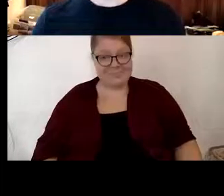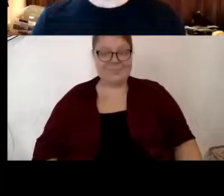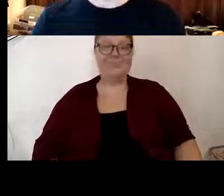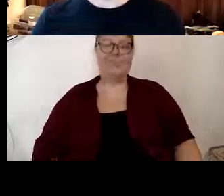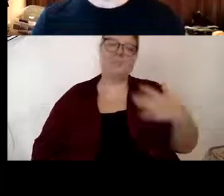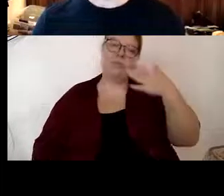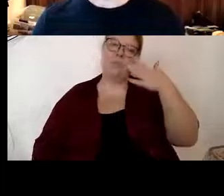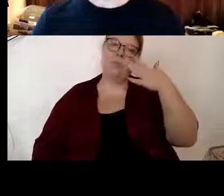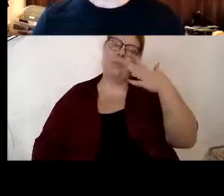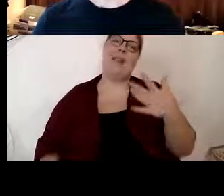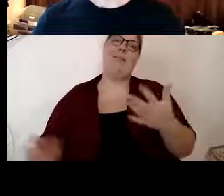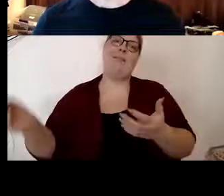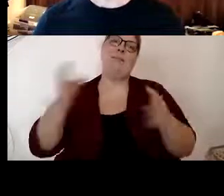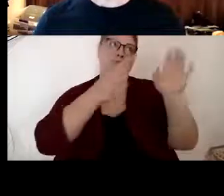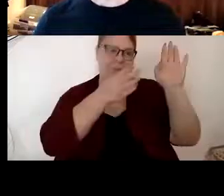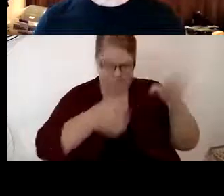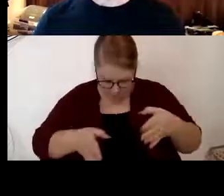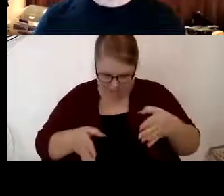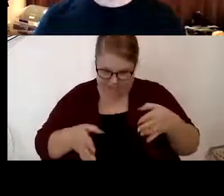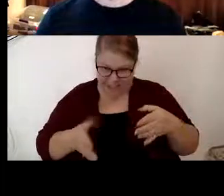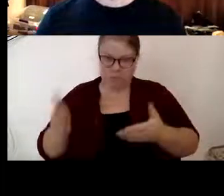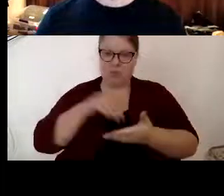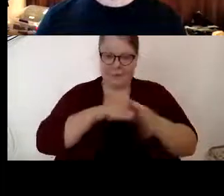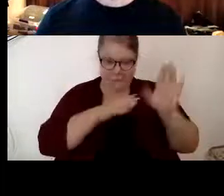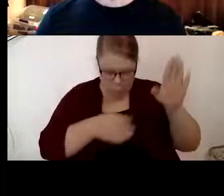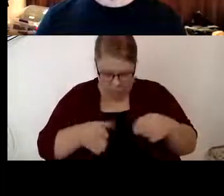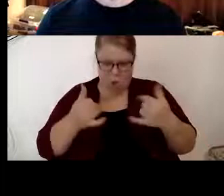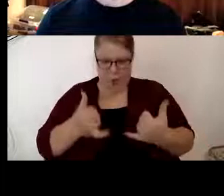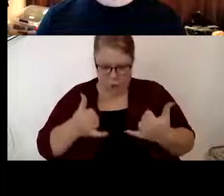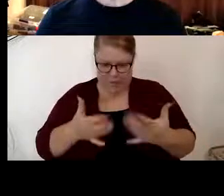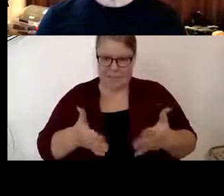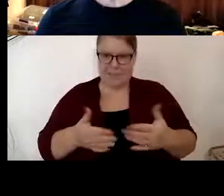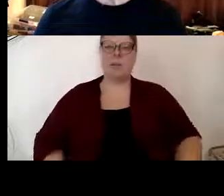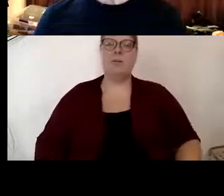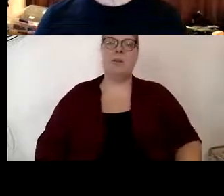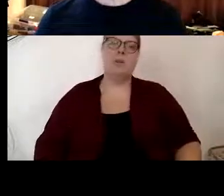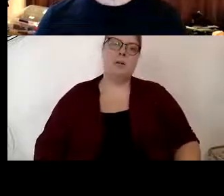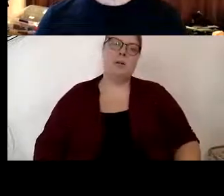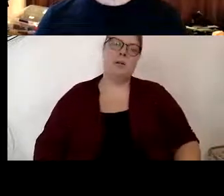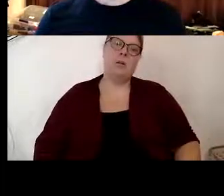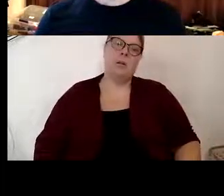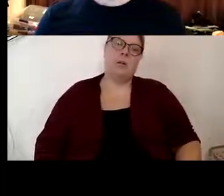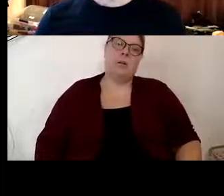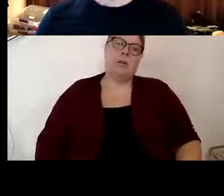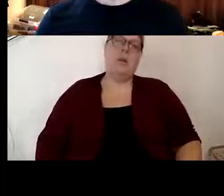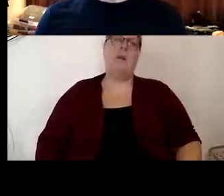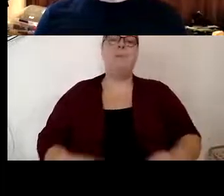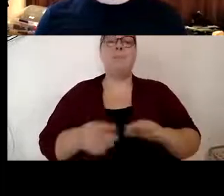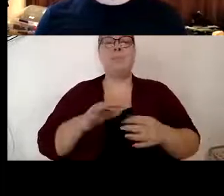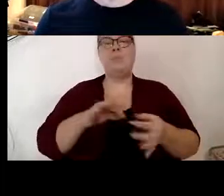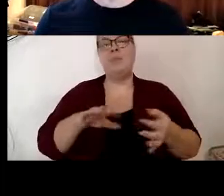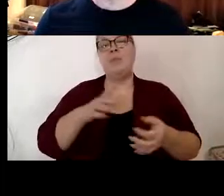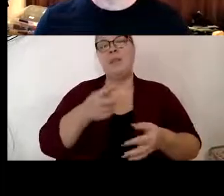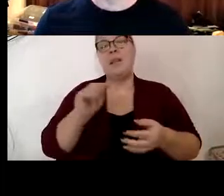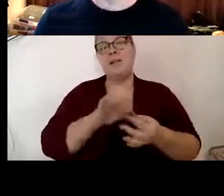then refocusing the attention, right, on the present moment. Now, the spirit of mindfulness, and again,